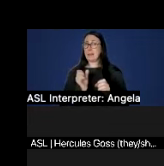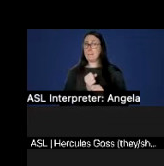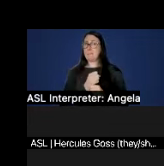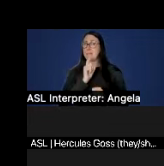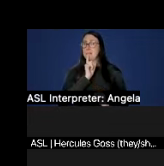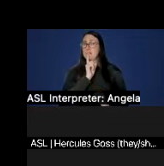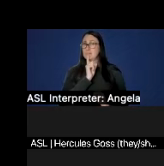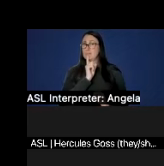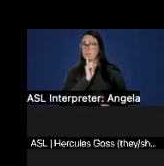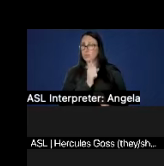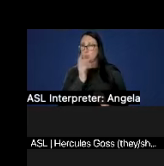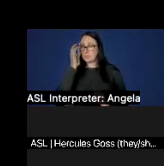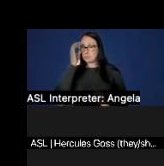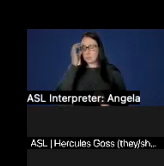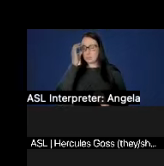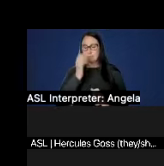the